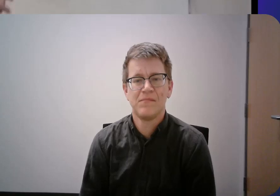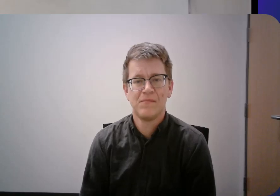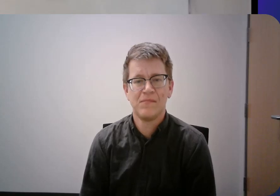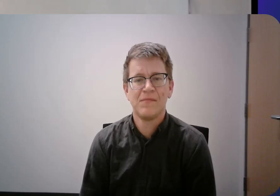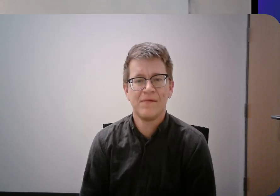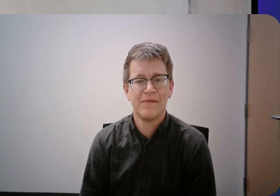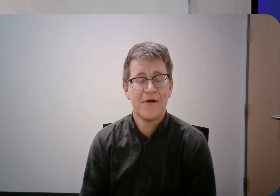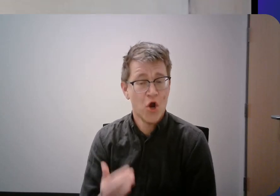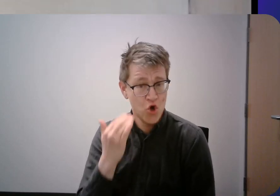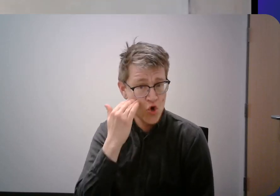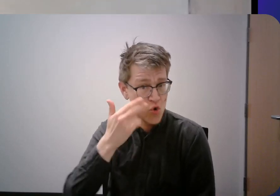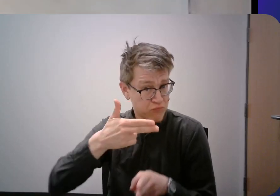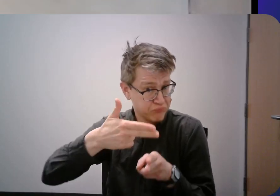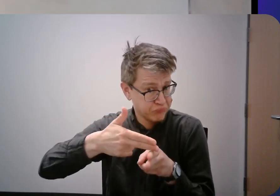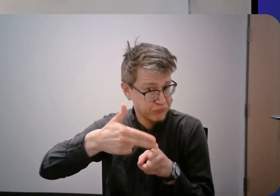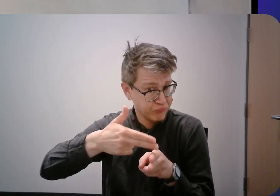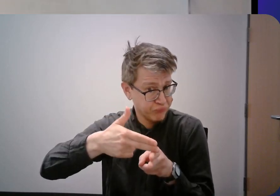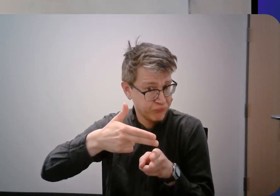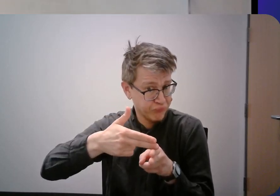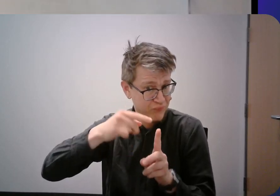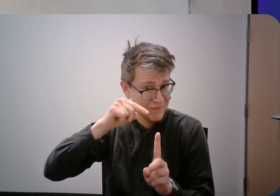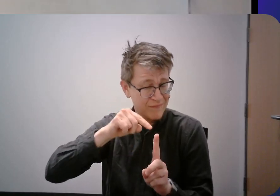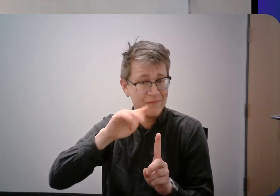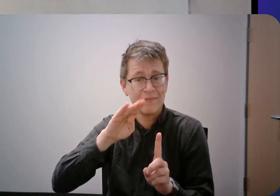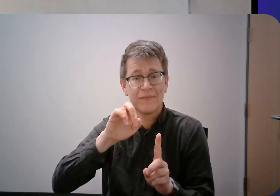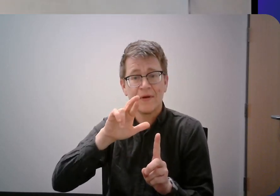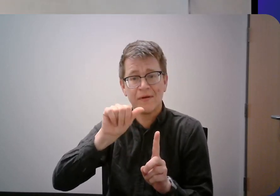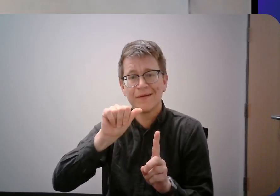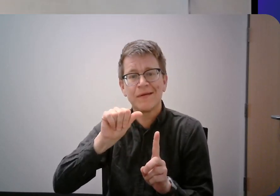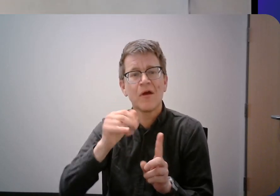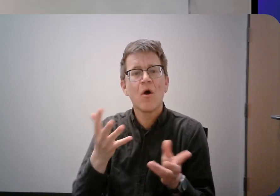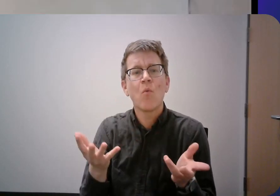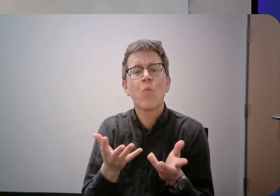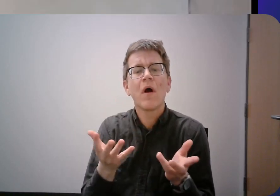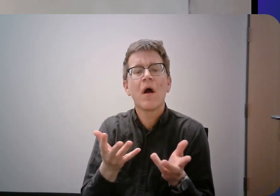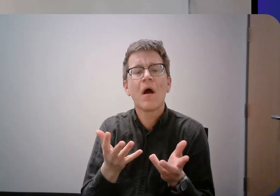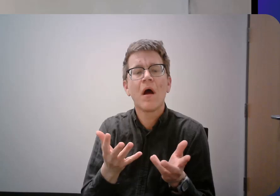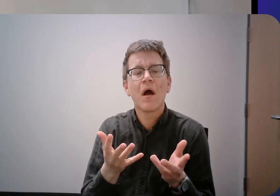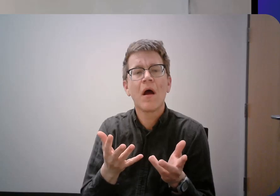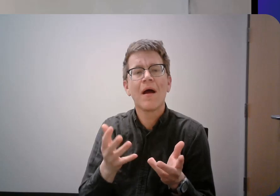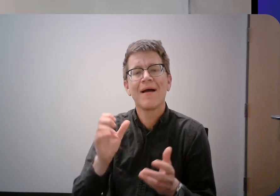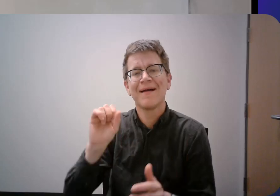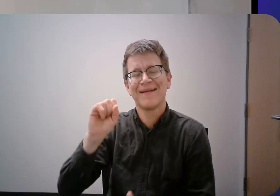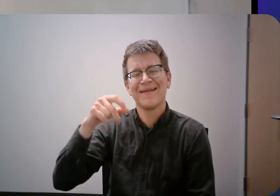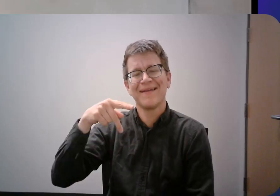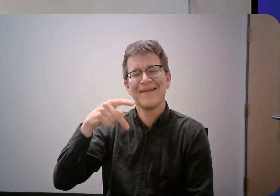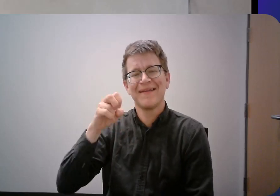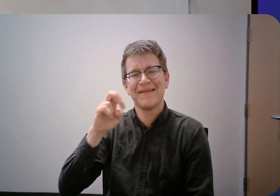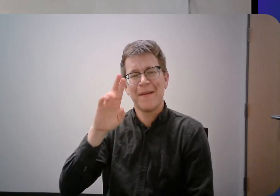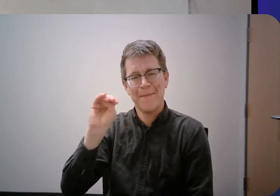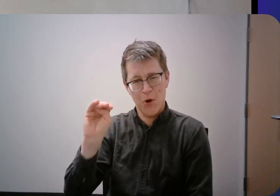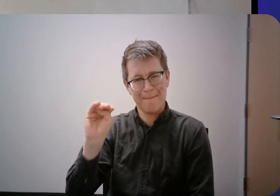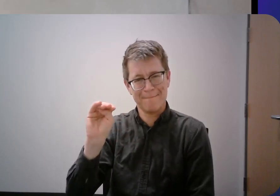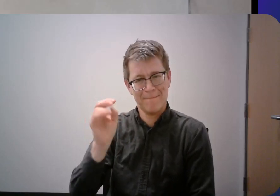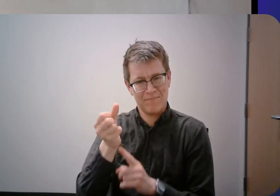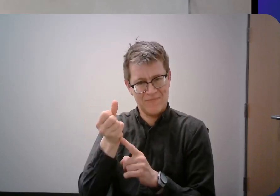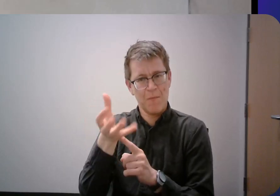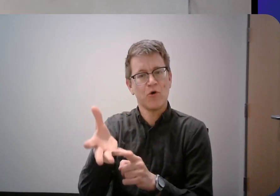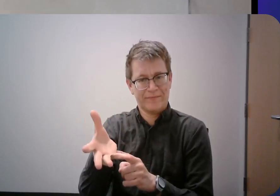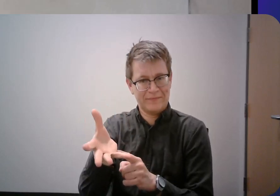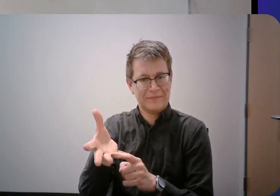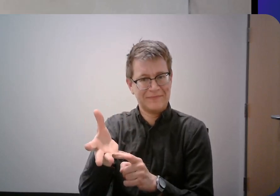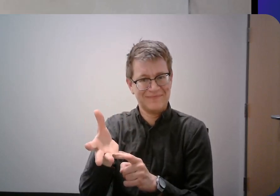Look, it's a cell, and it has a tail. Now, what do you think the tail is used for?